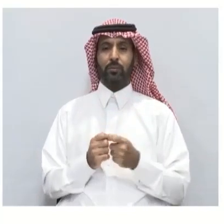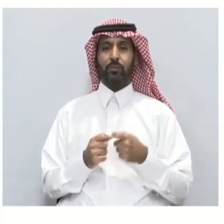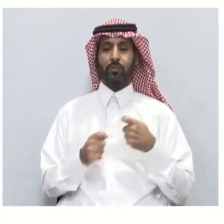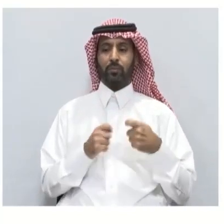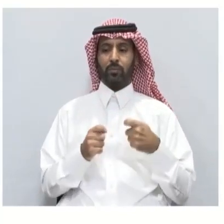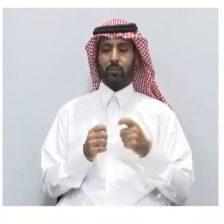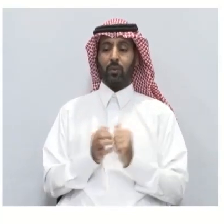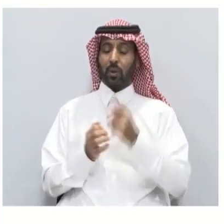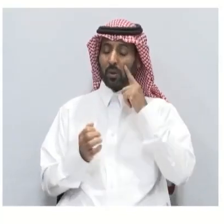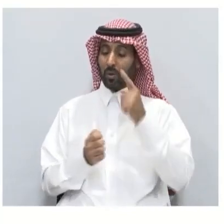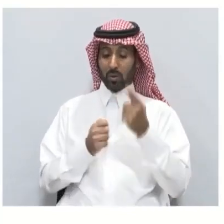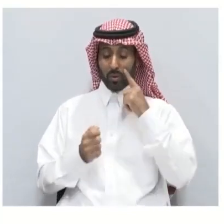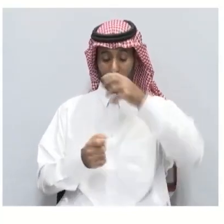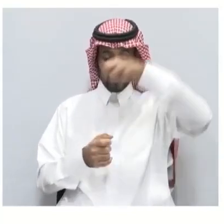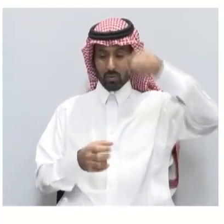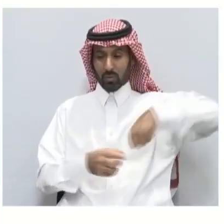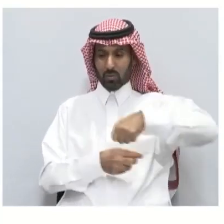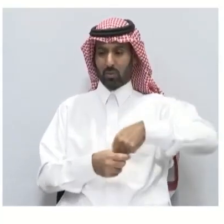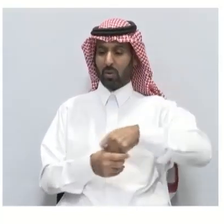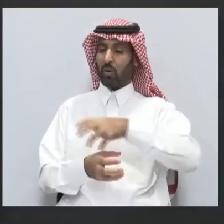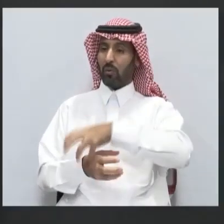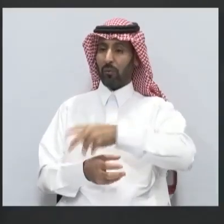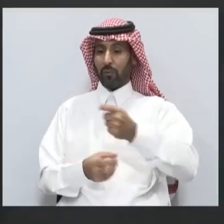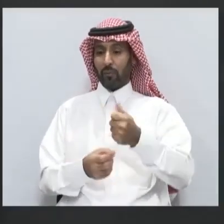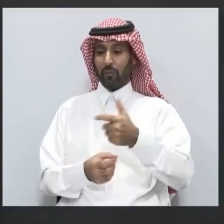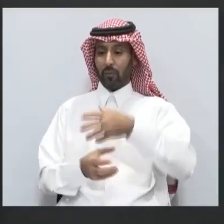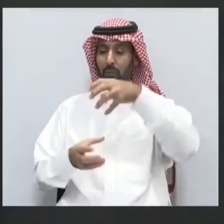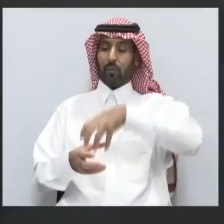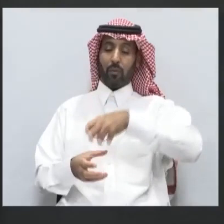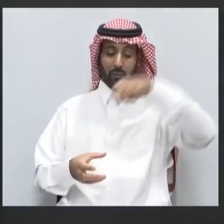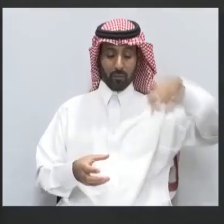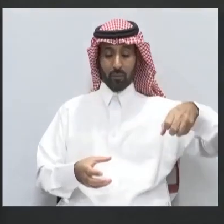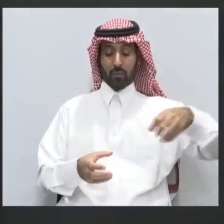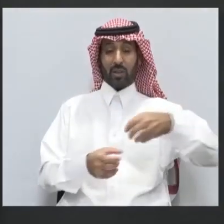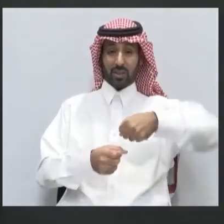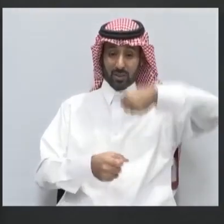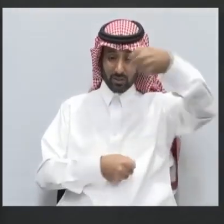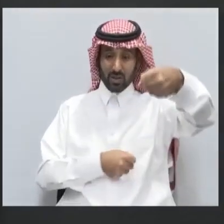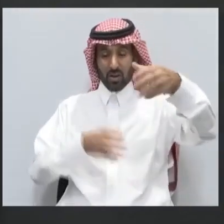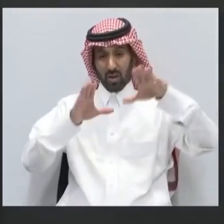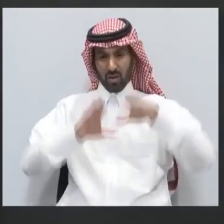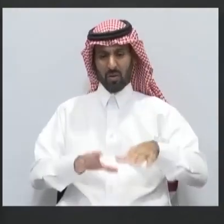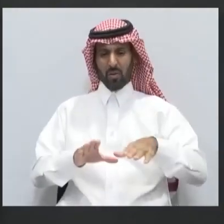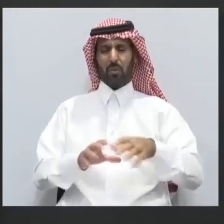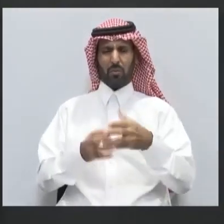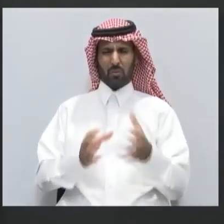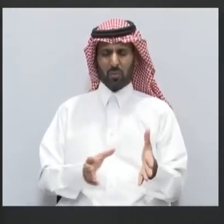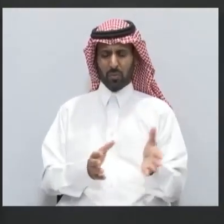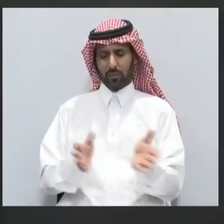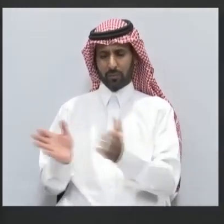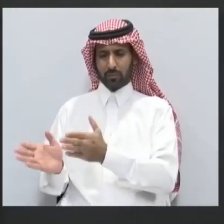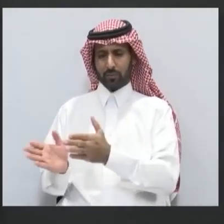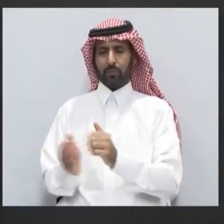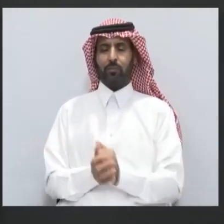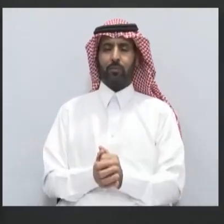their getaway car, a car that they're trying to escape in. But what's the problem with the car?